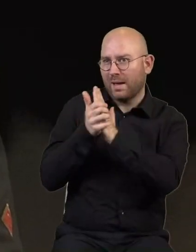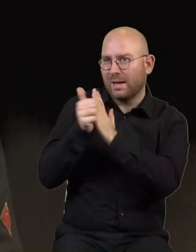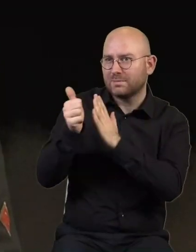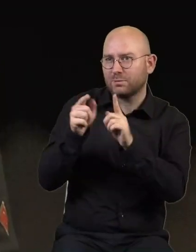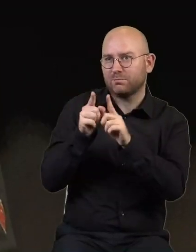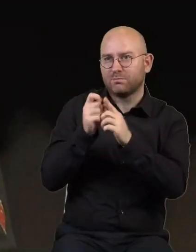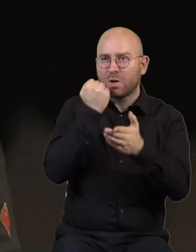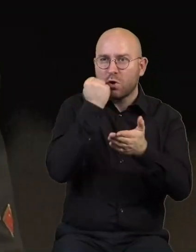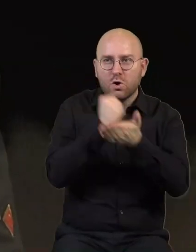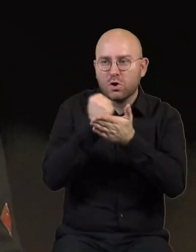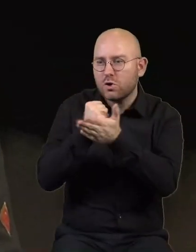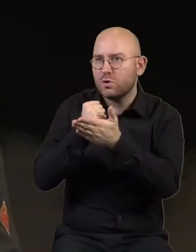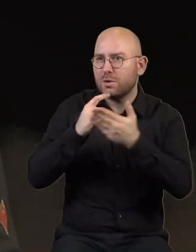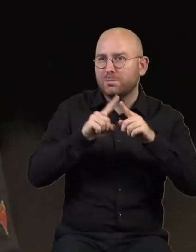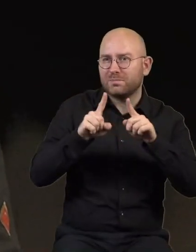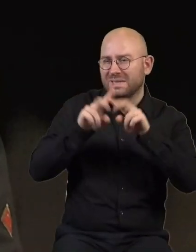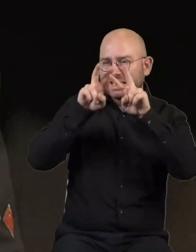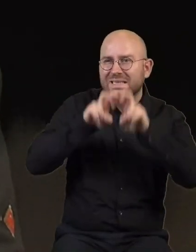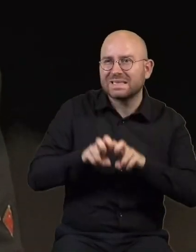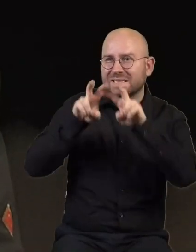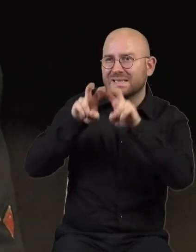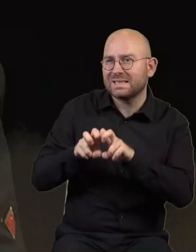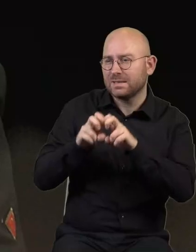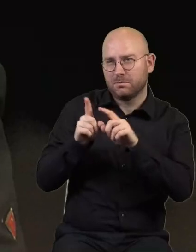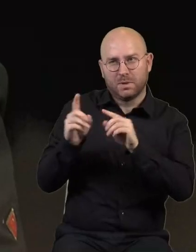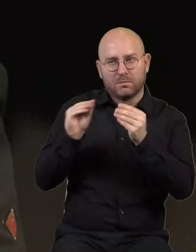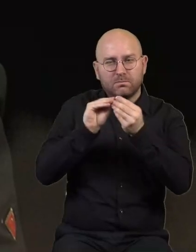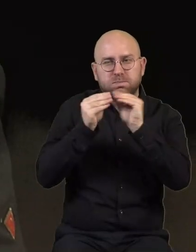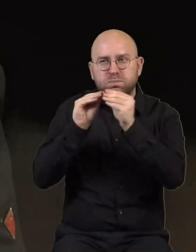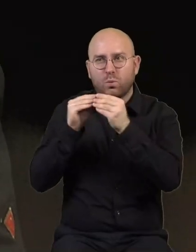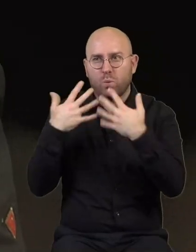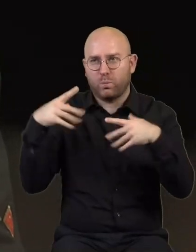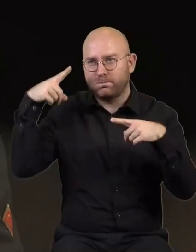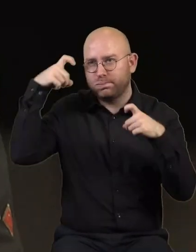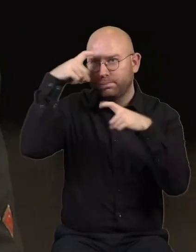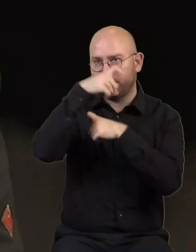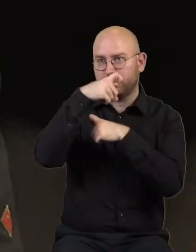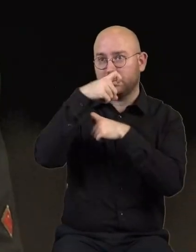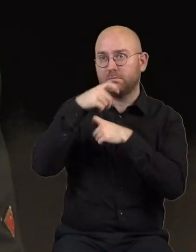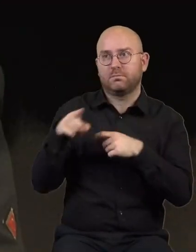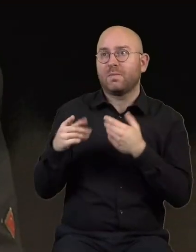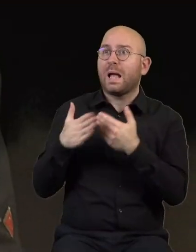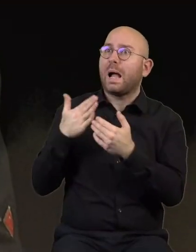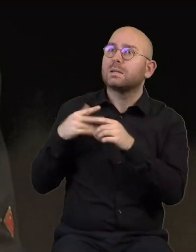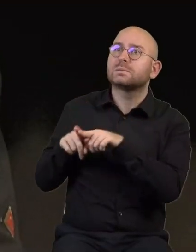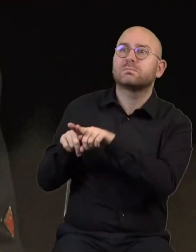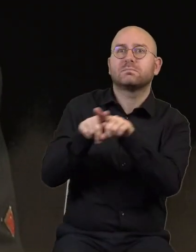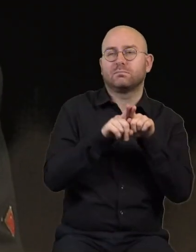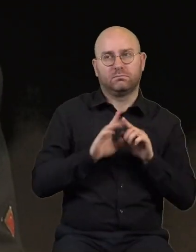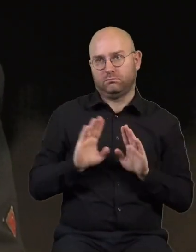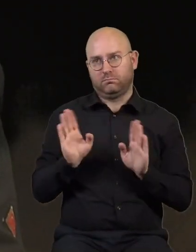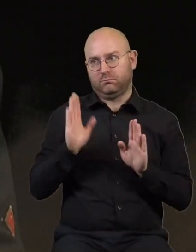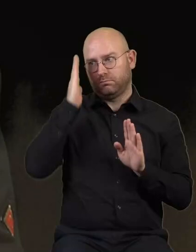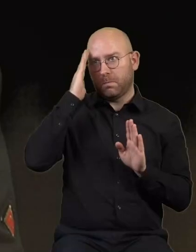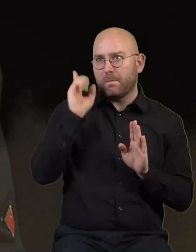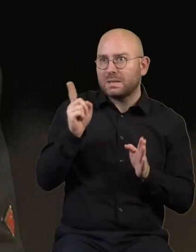simple, standardization, interoperability. If you say, we have a lot of equipment that is used by different member states,